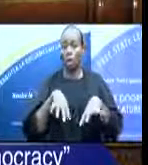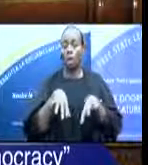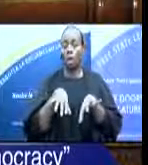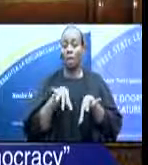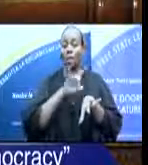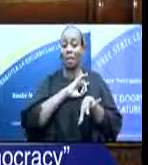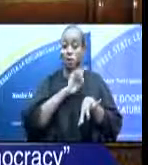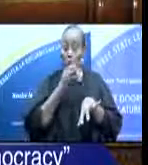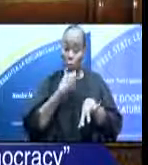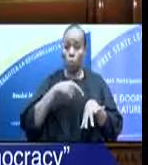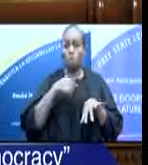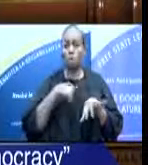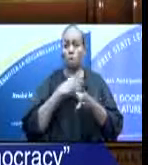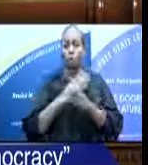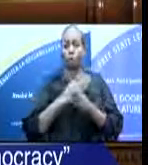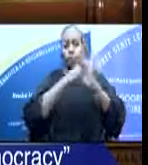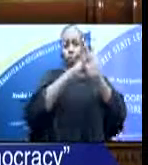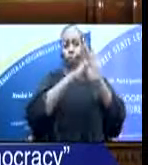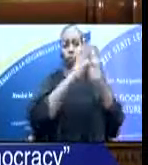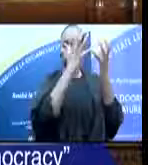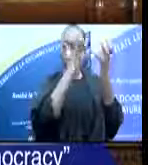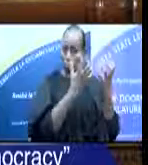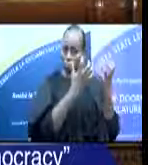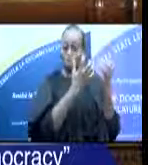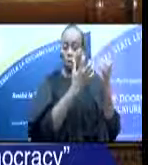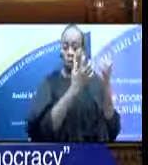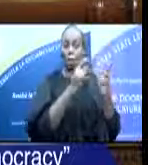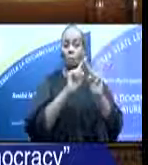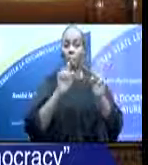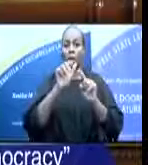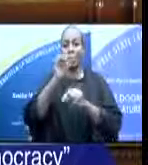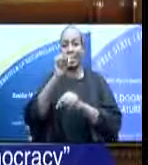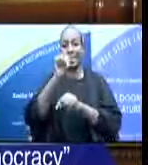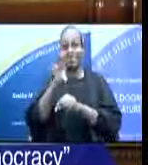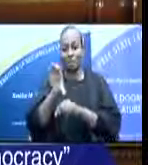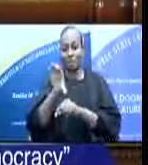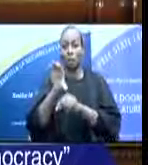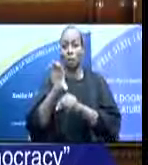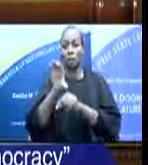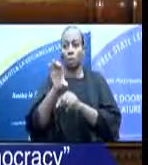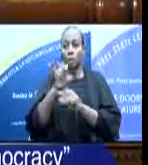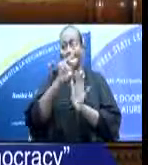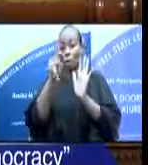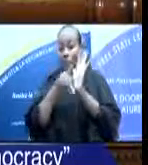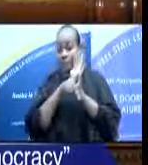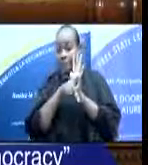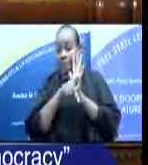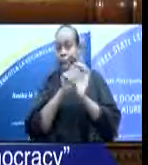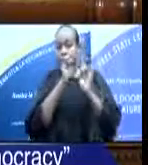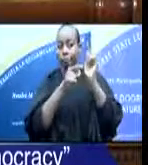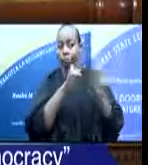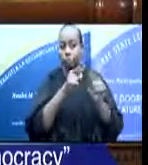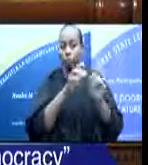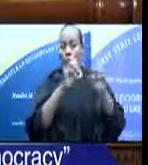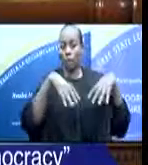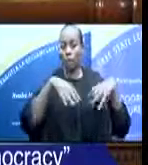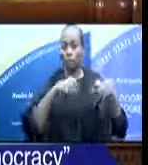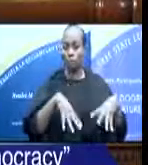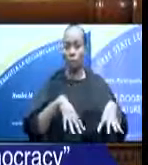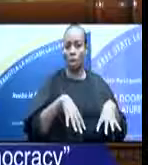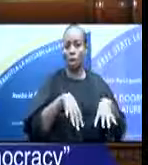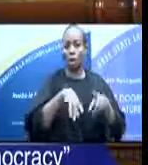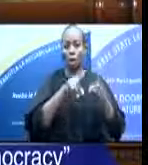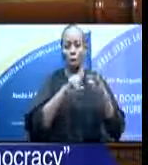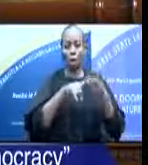that's why we vote against budgets. We vote against the ANC policies of these allegations, these numerous